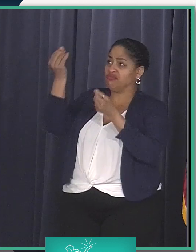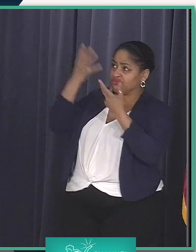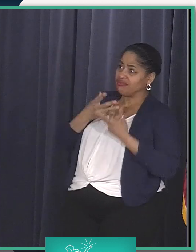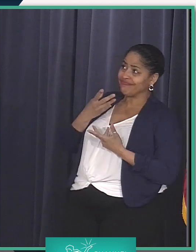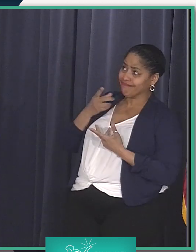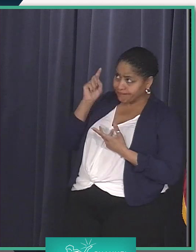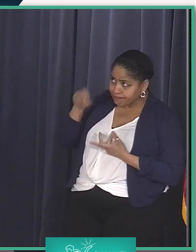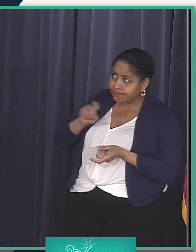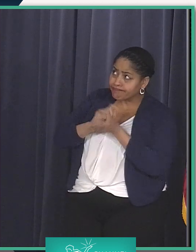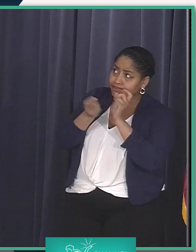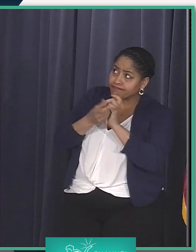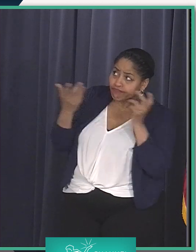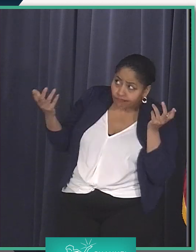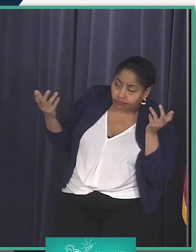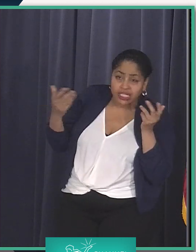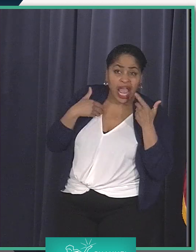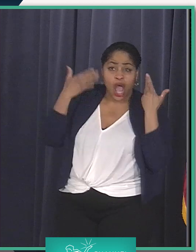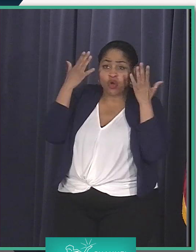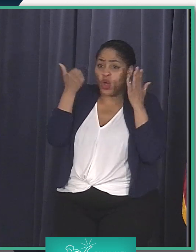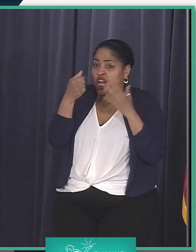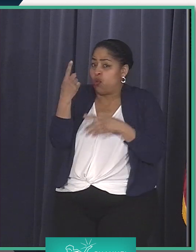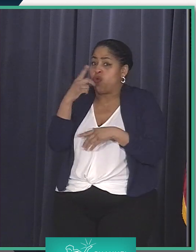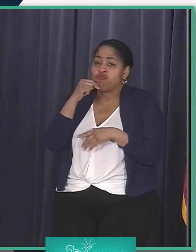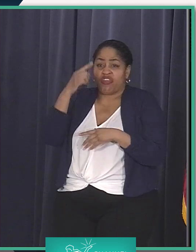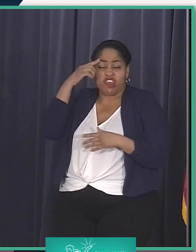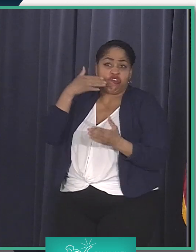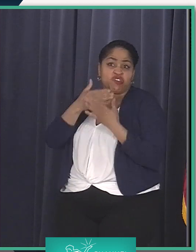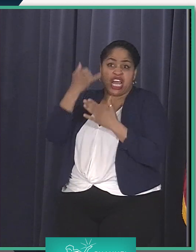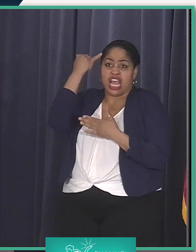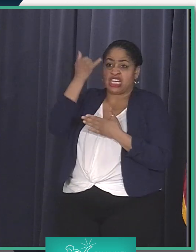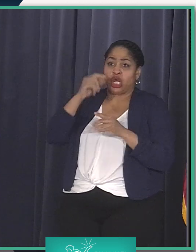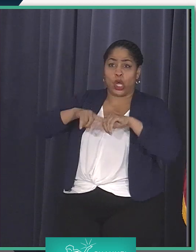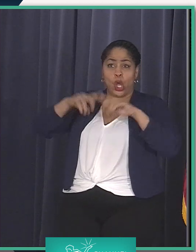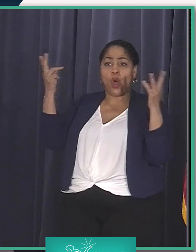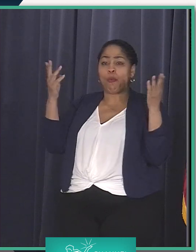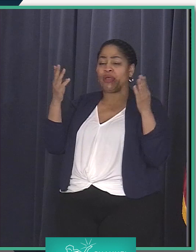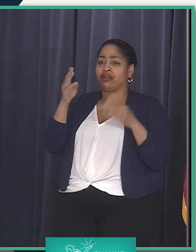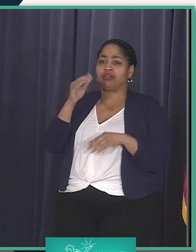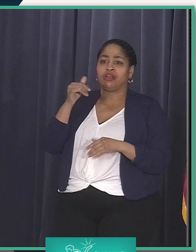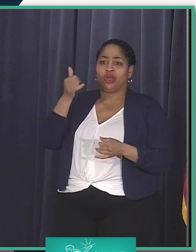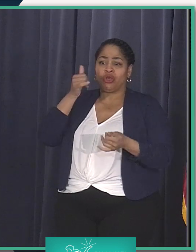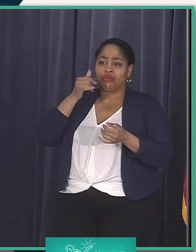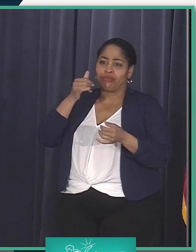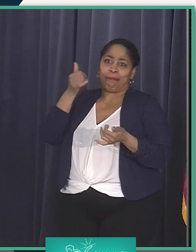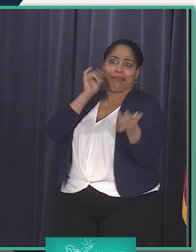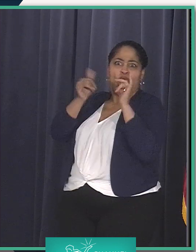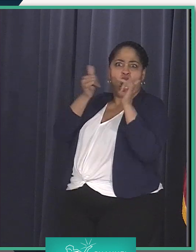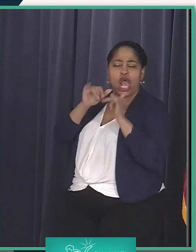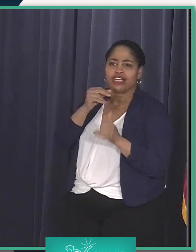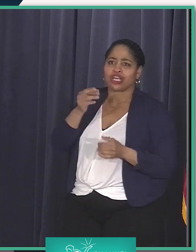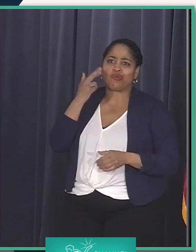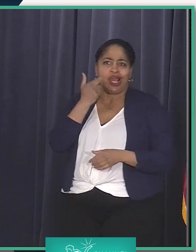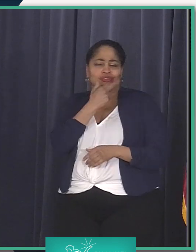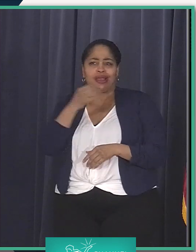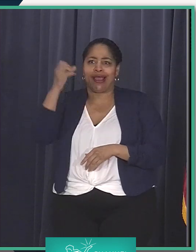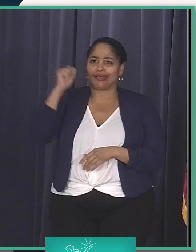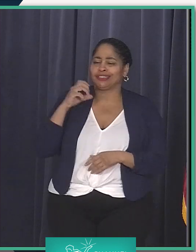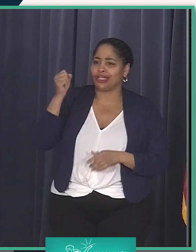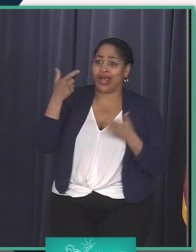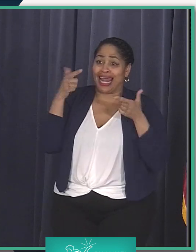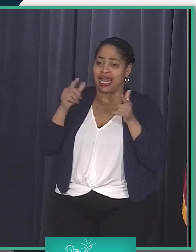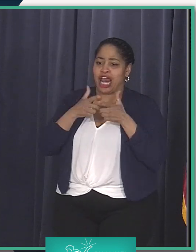I don't know anybody who thinks it's a good idea to reopen the bars or the restaurants or the barbershops or the casinos or let large